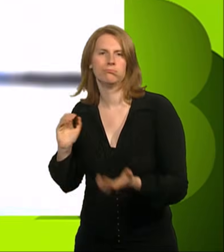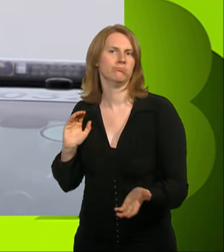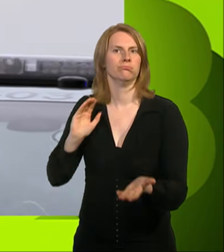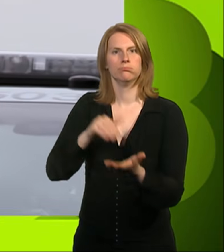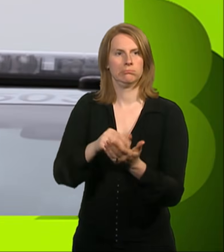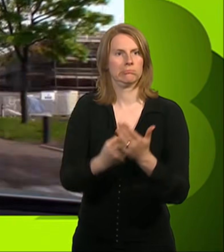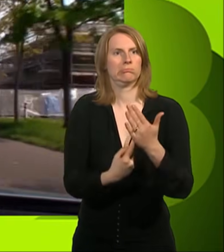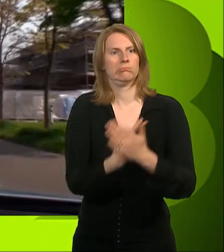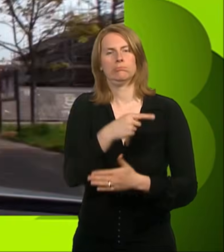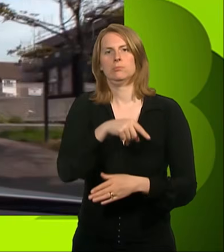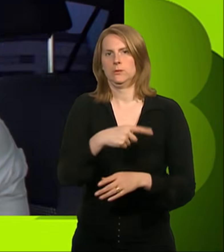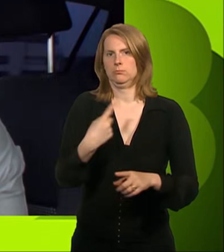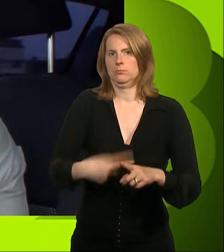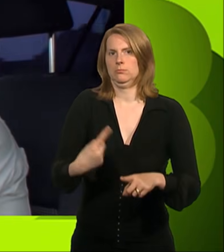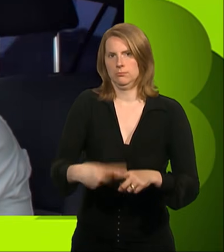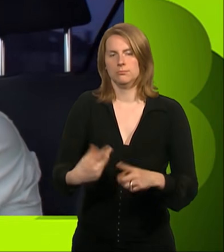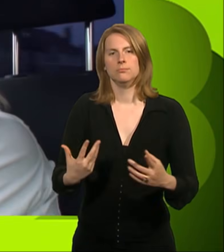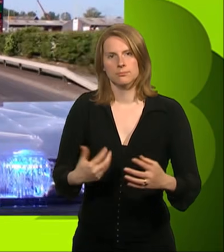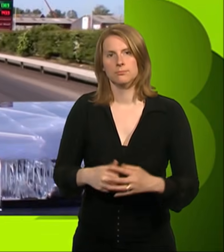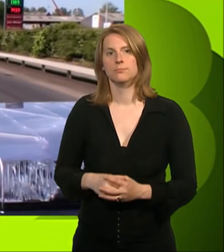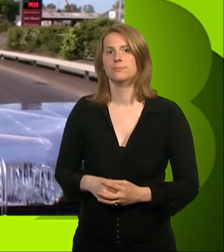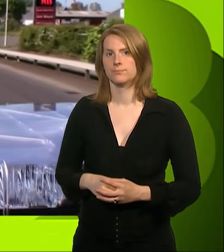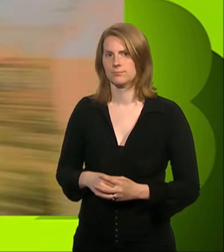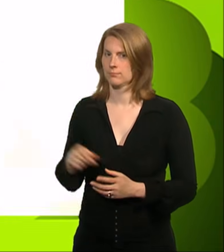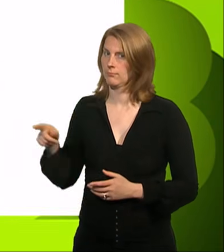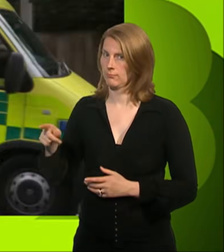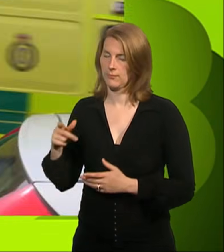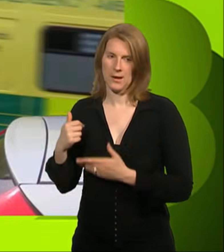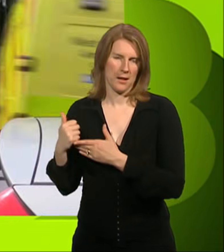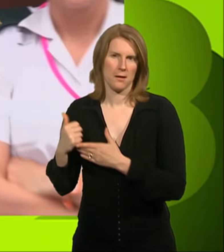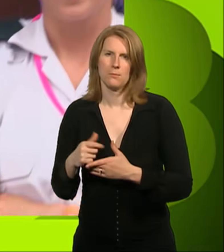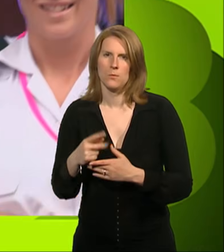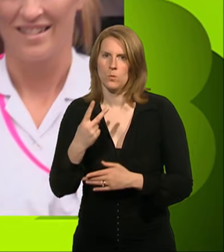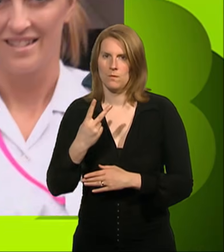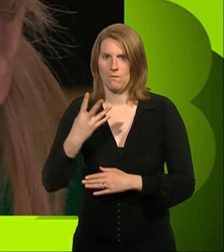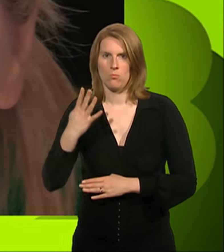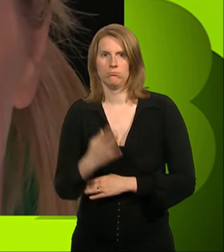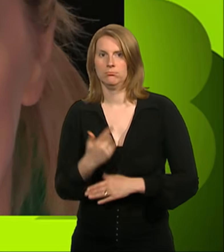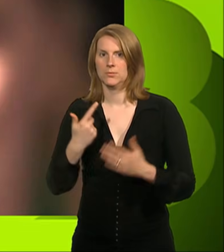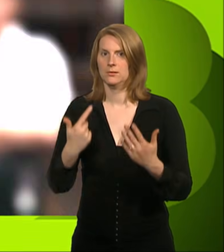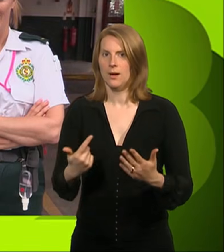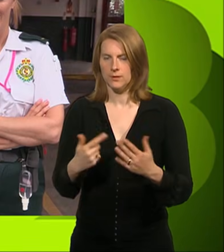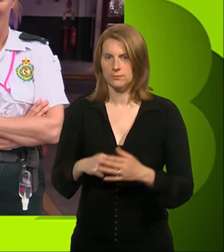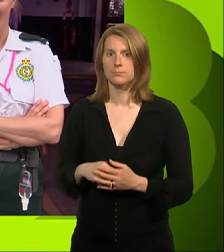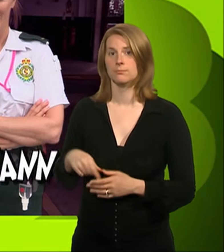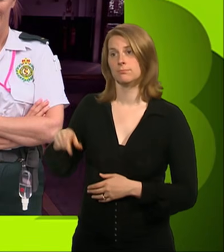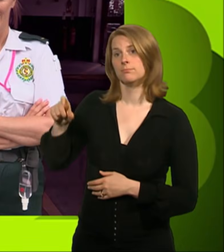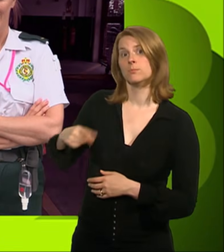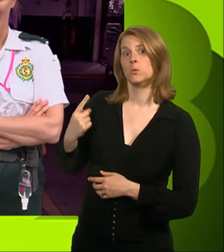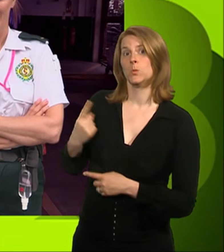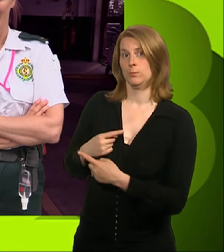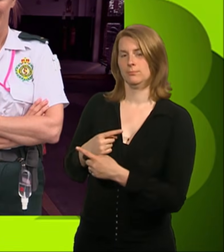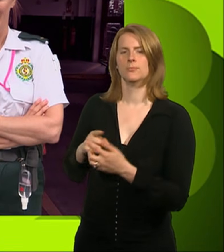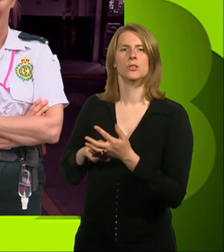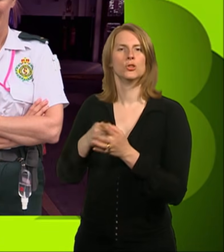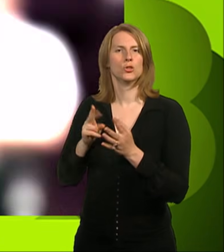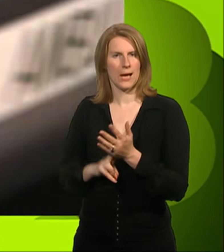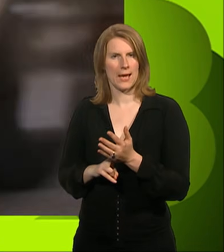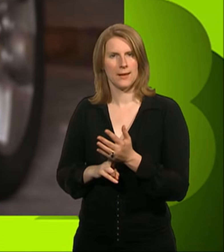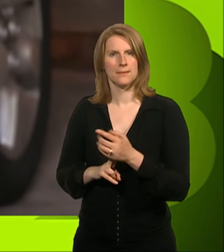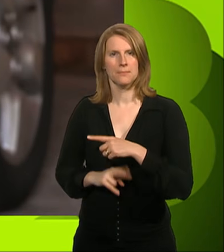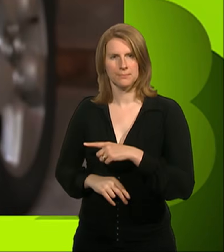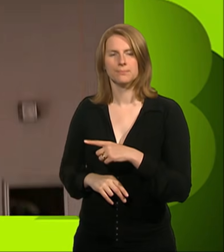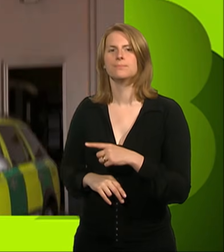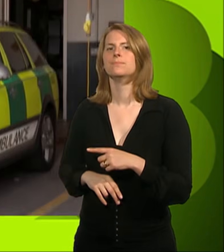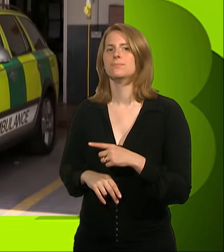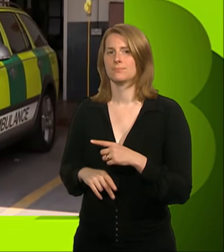medical service is on standby, ready to help you 24/7. On call with me today is paramedic Jan Van.